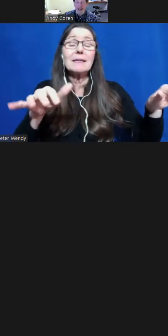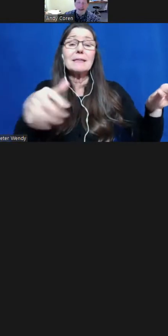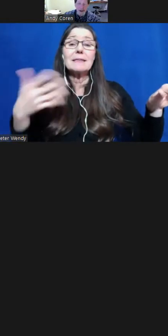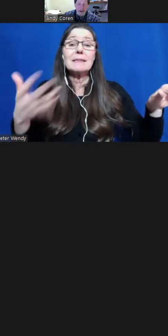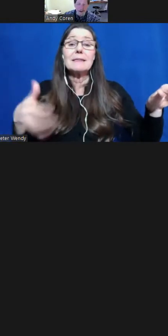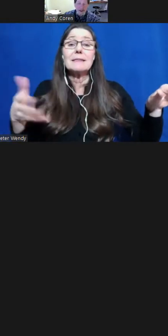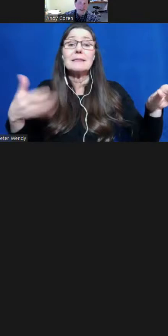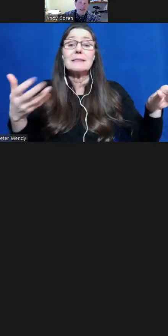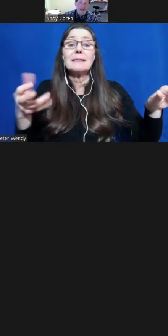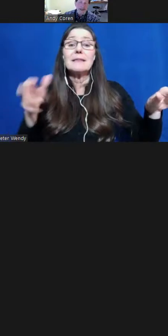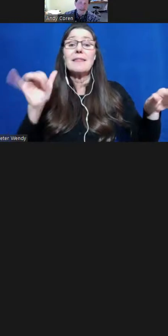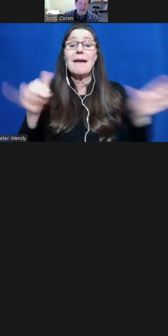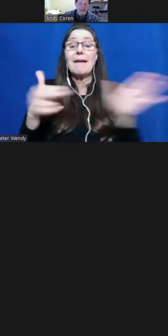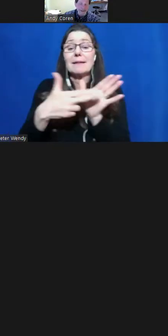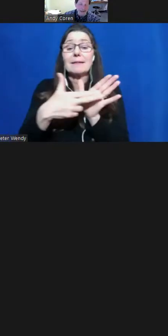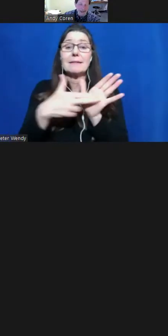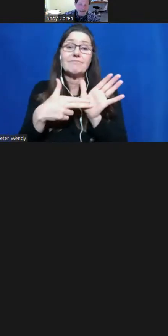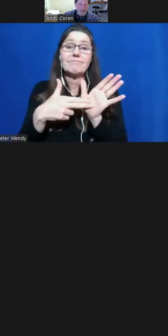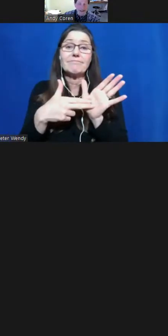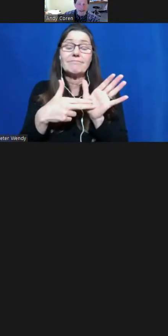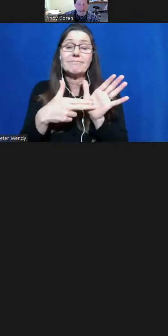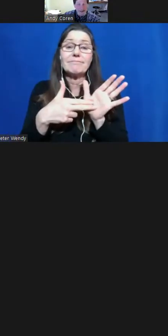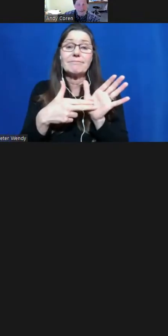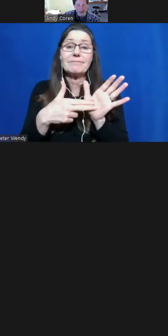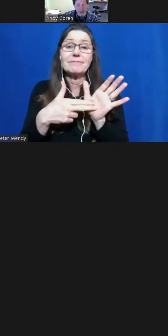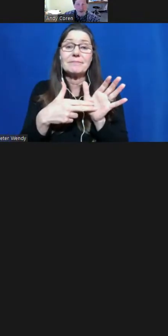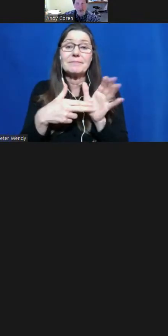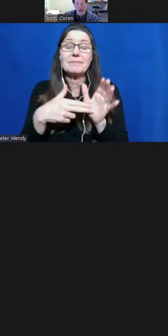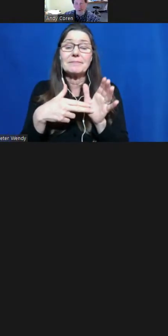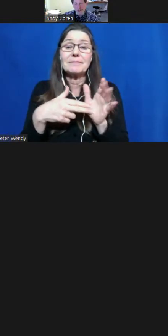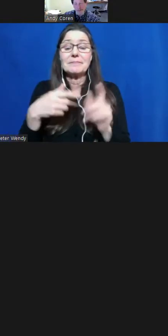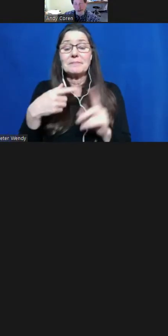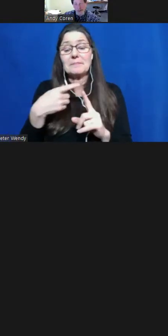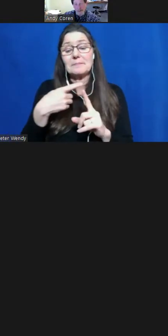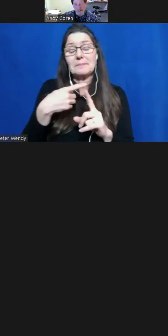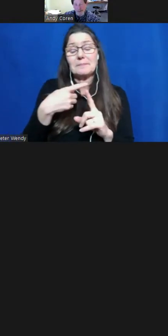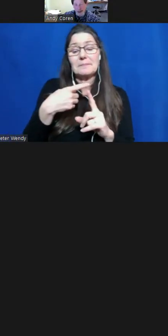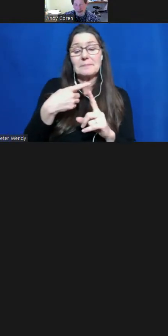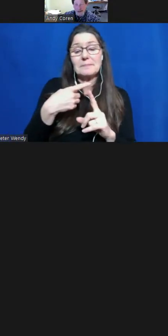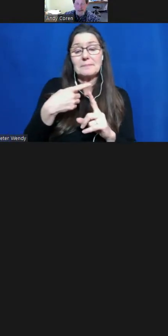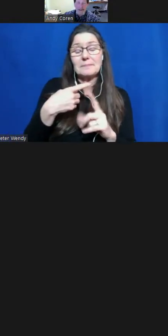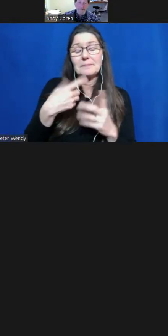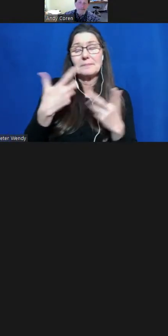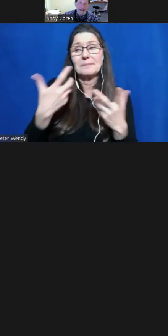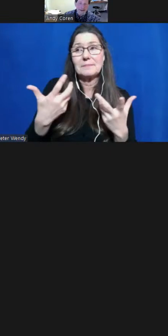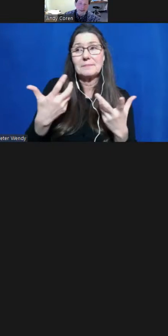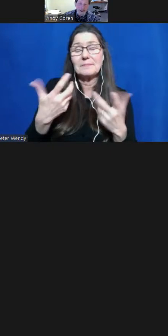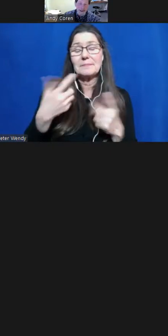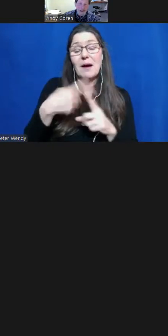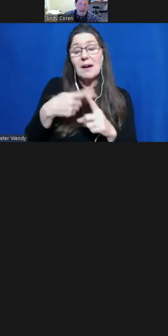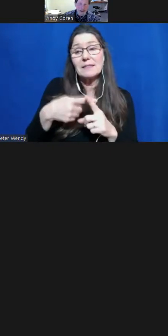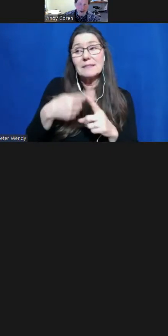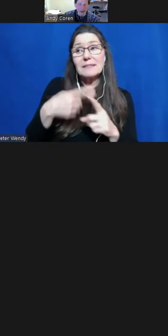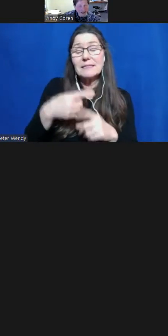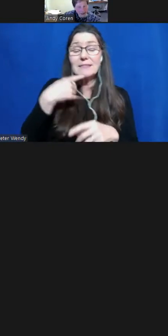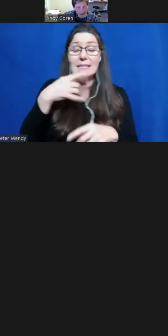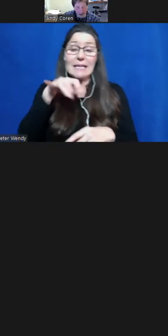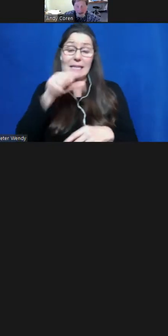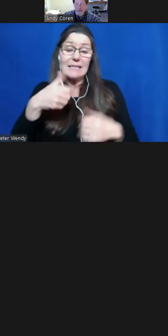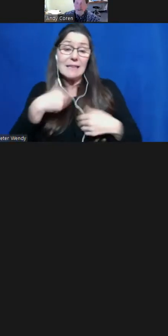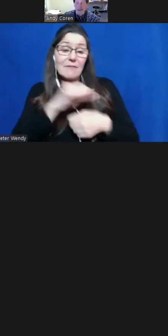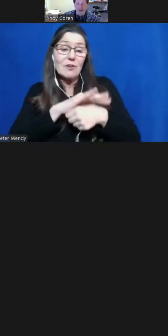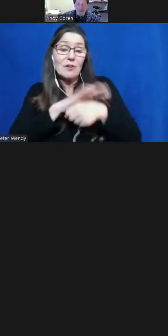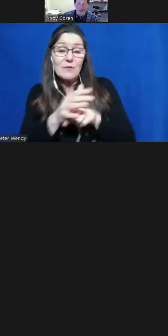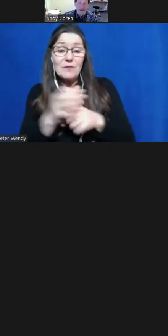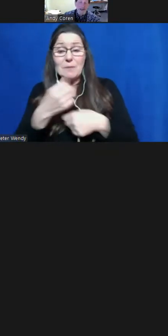the diagnosis is something that's made by individuals or with their primary provider, and they know how to take